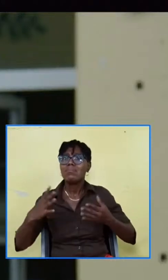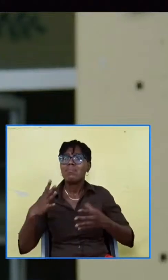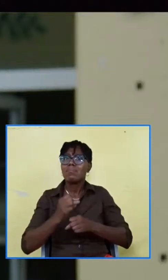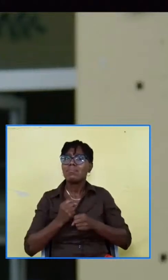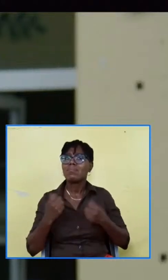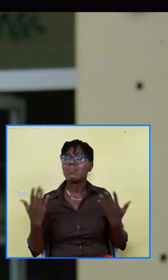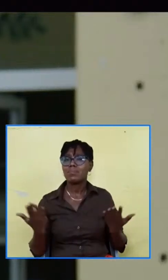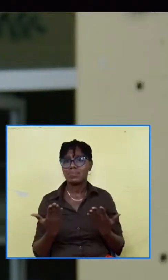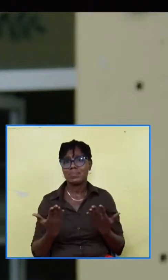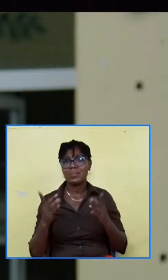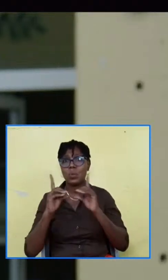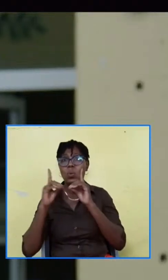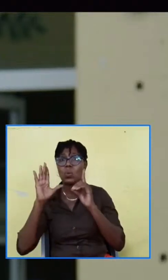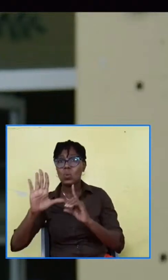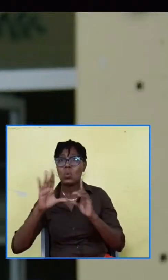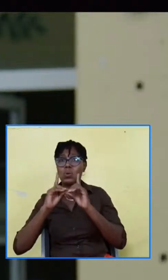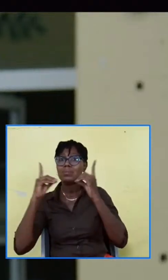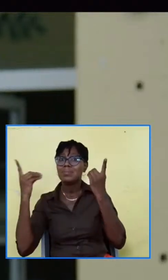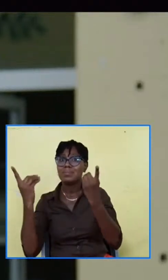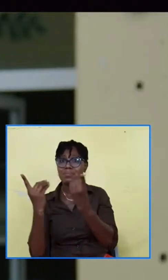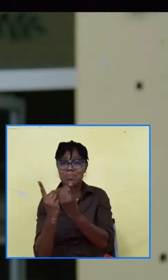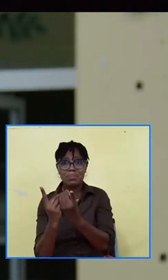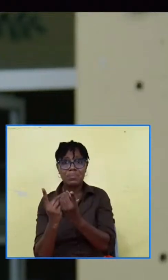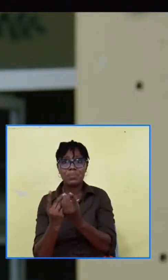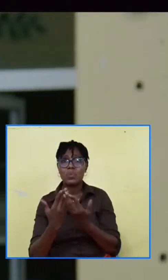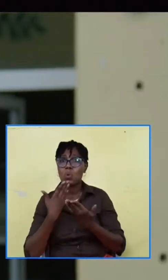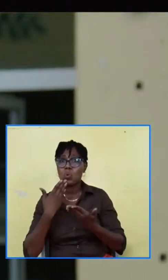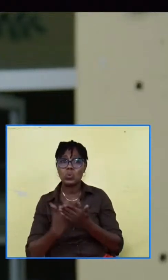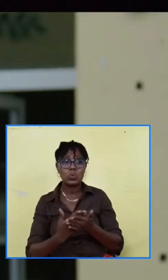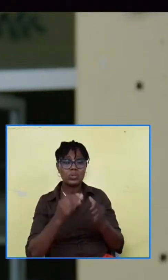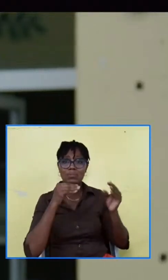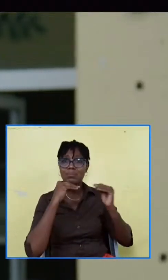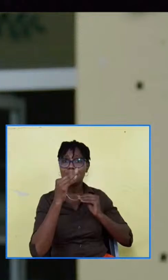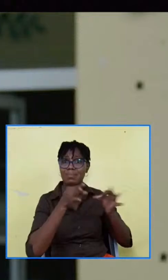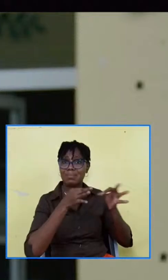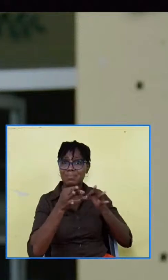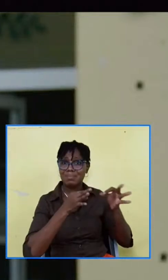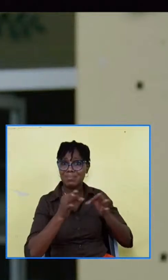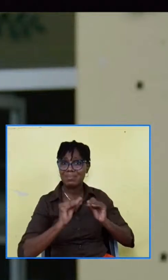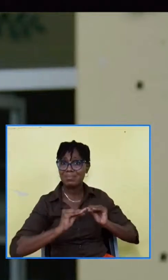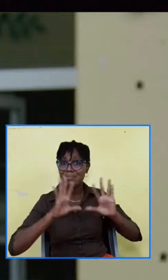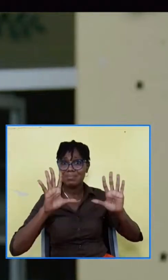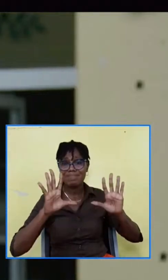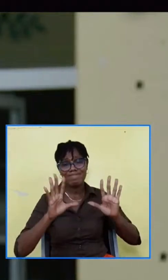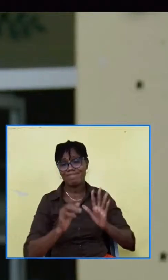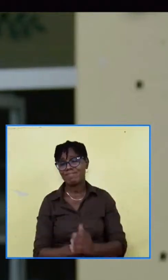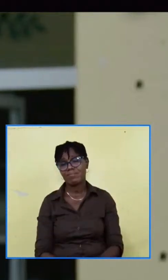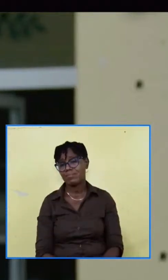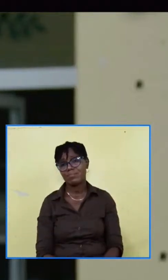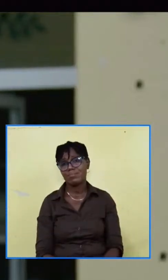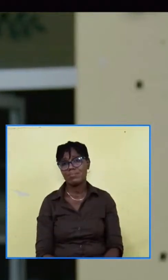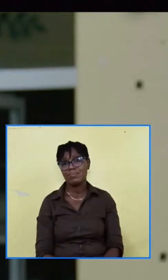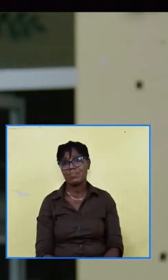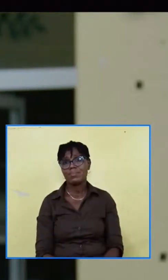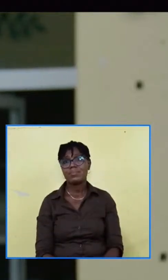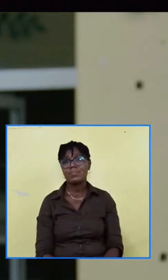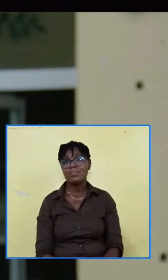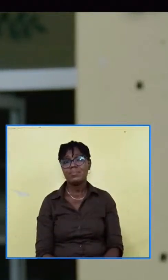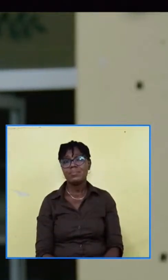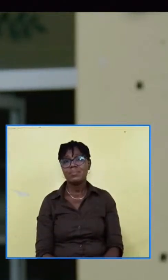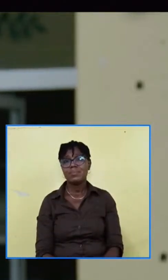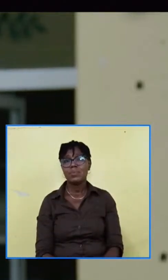very good at that. And as far as you mentioned about the governance